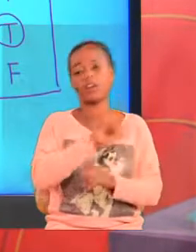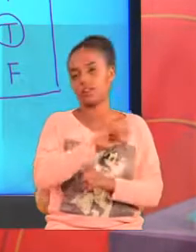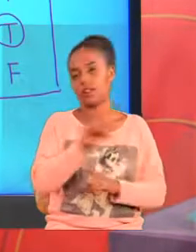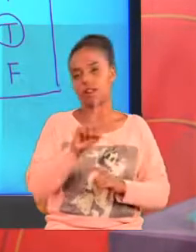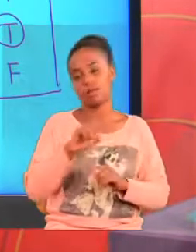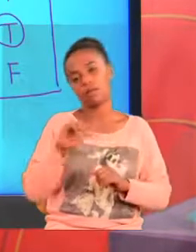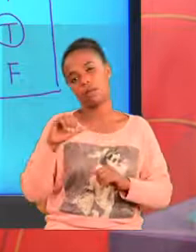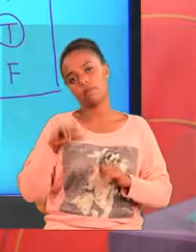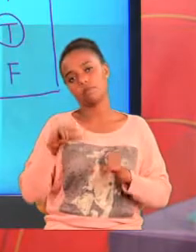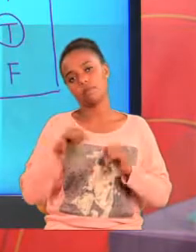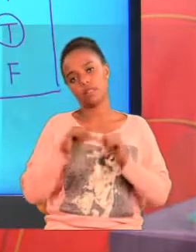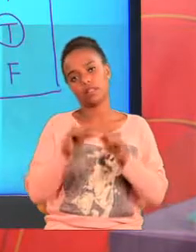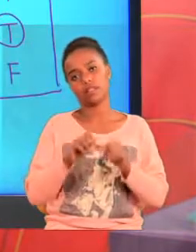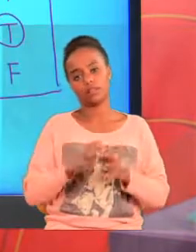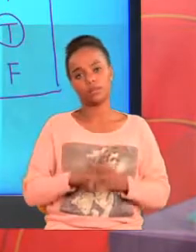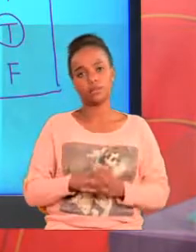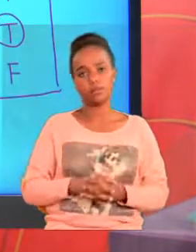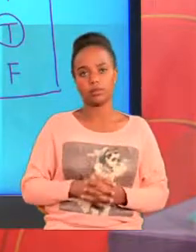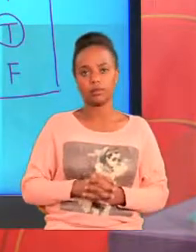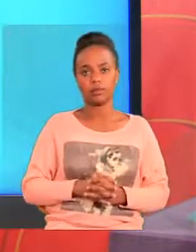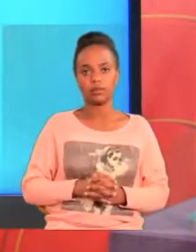other part.